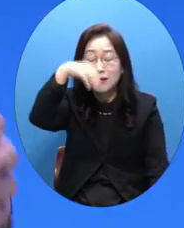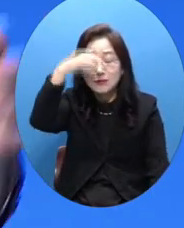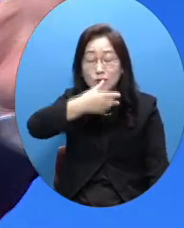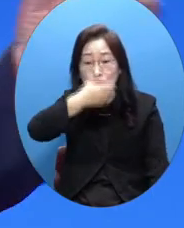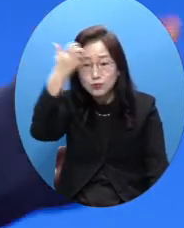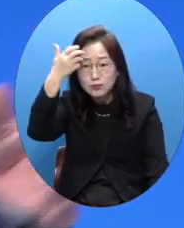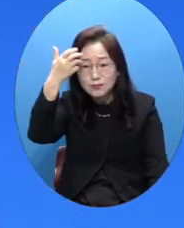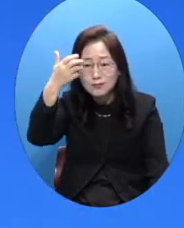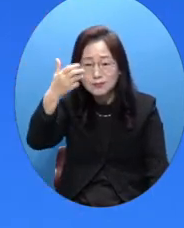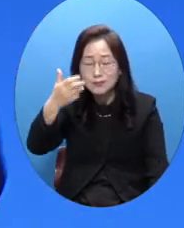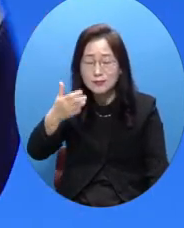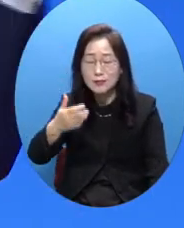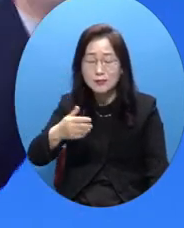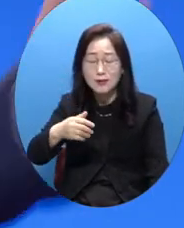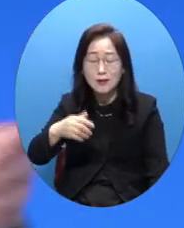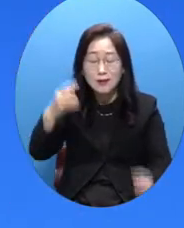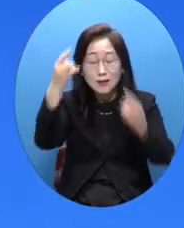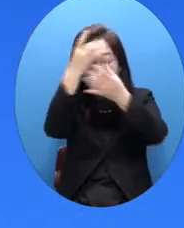to pass